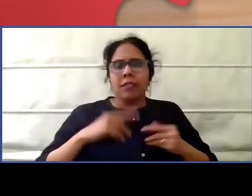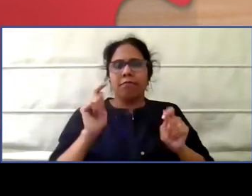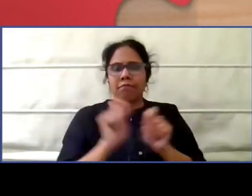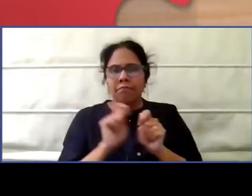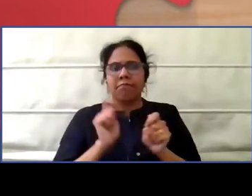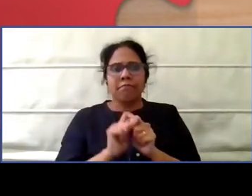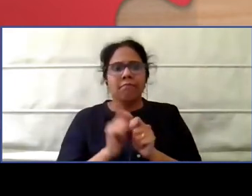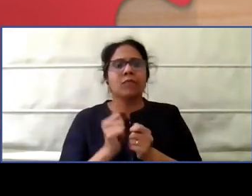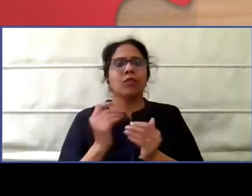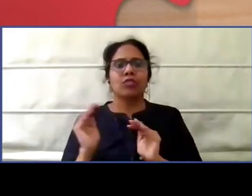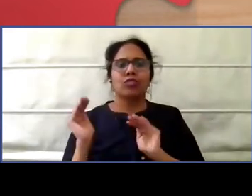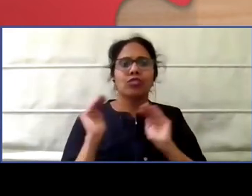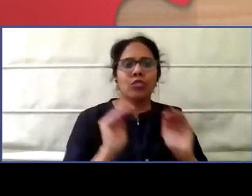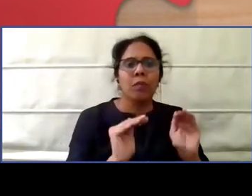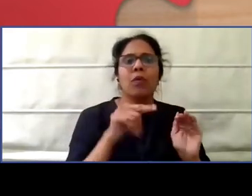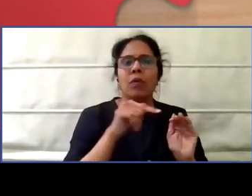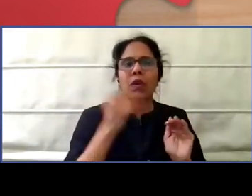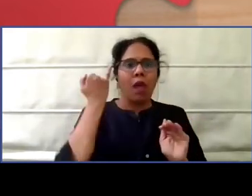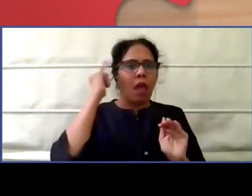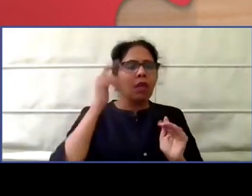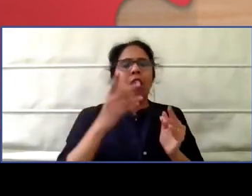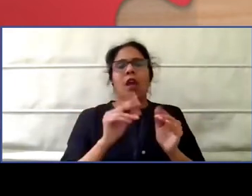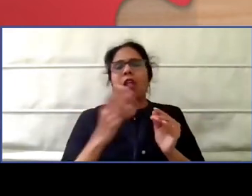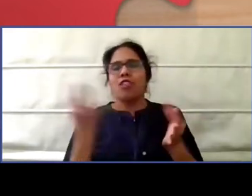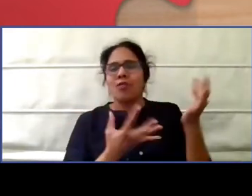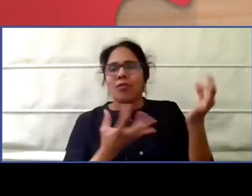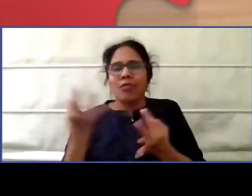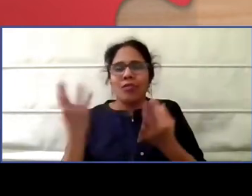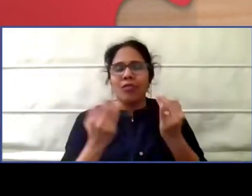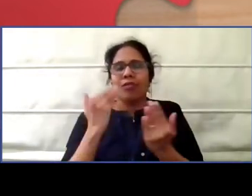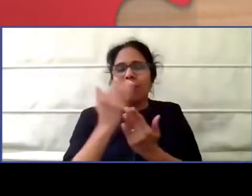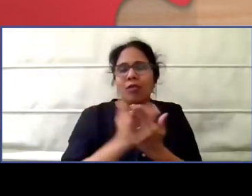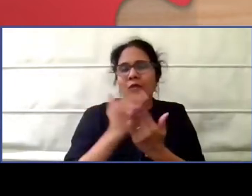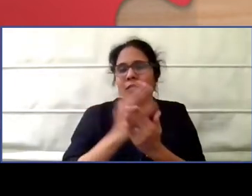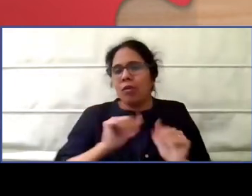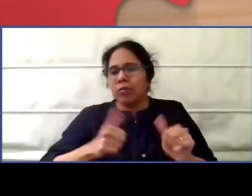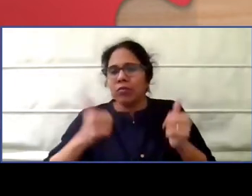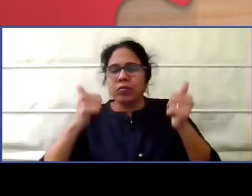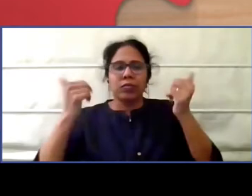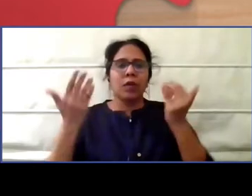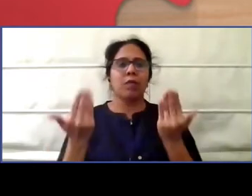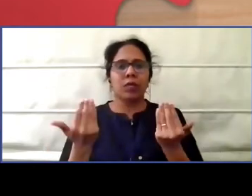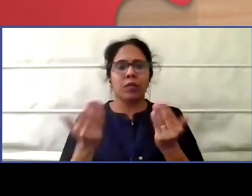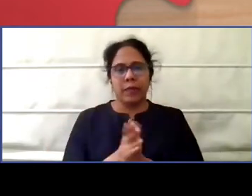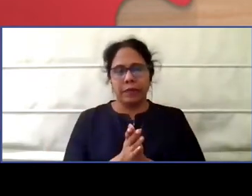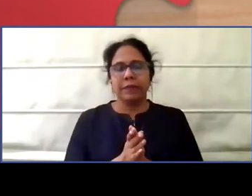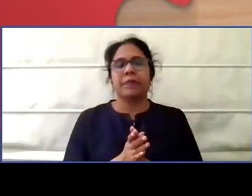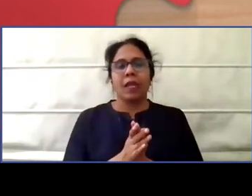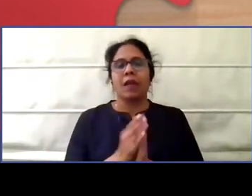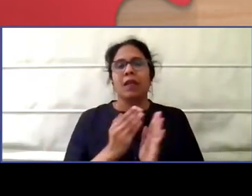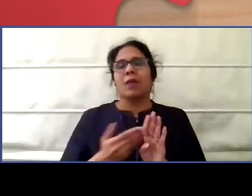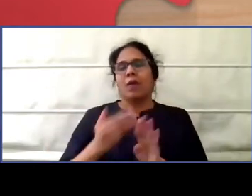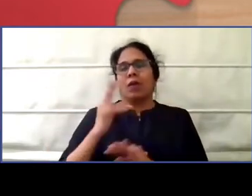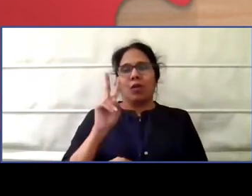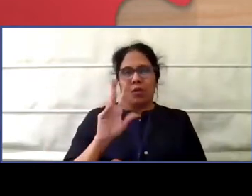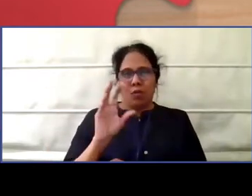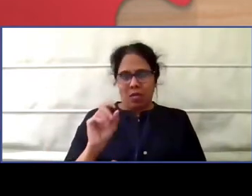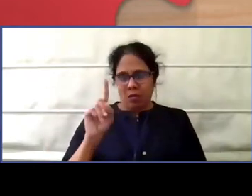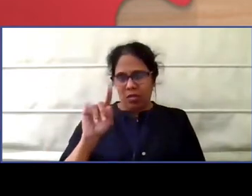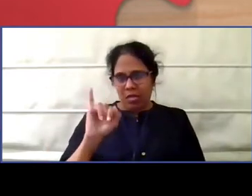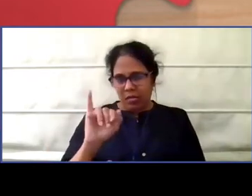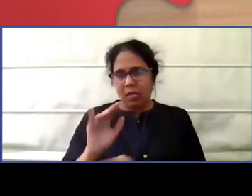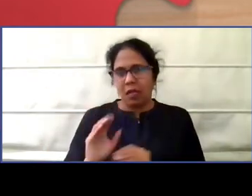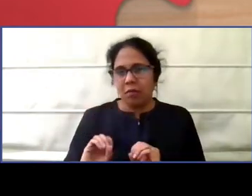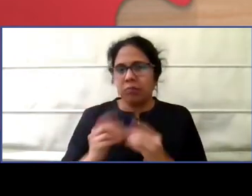obviously a lot of new activities, new work happen. So 2016 we started, and now with